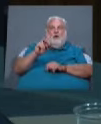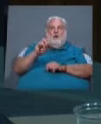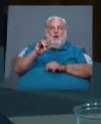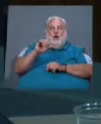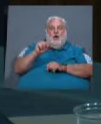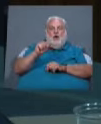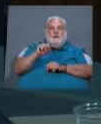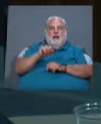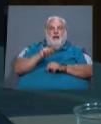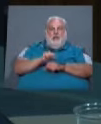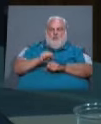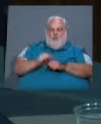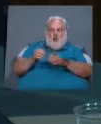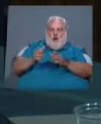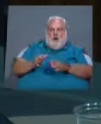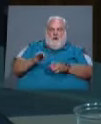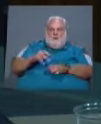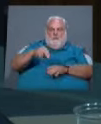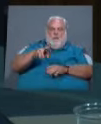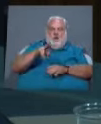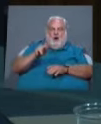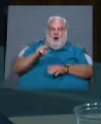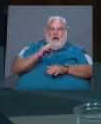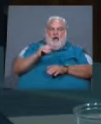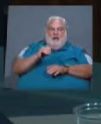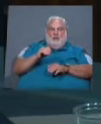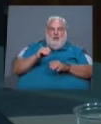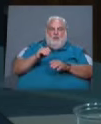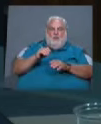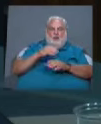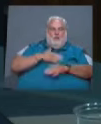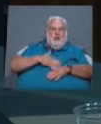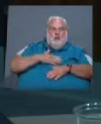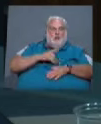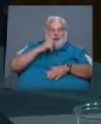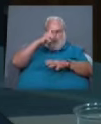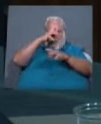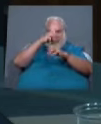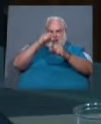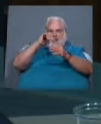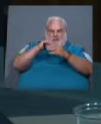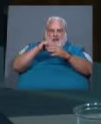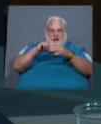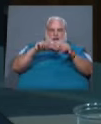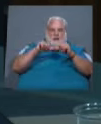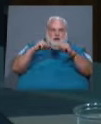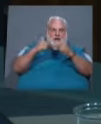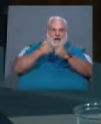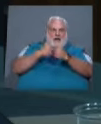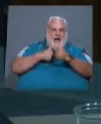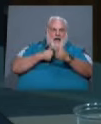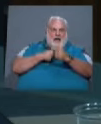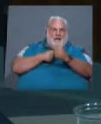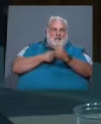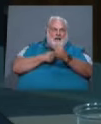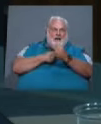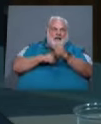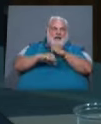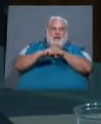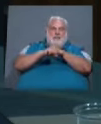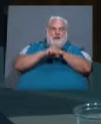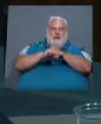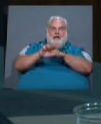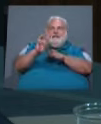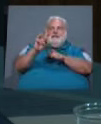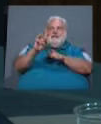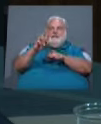Parks and Recreation Department, was the president of this association. But I have campaigned six times, and every time